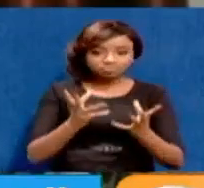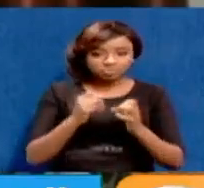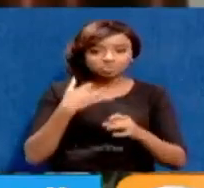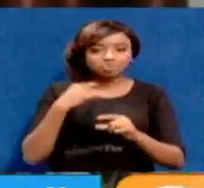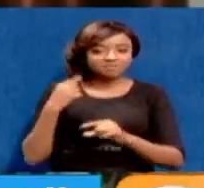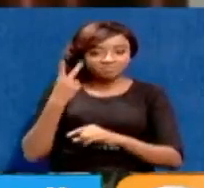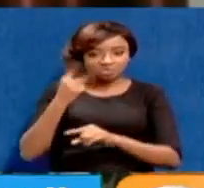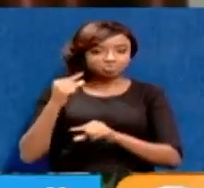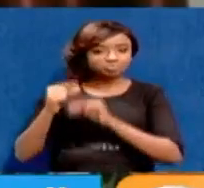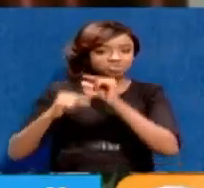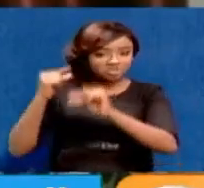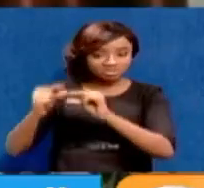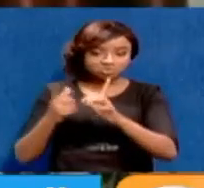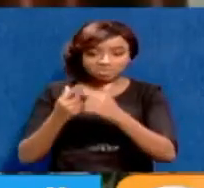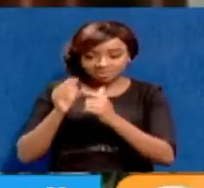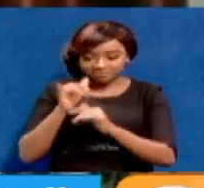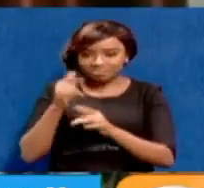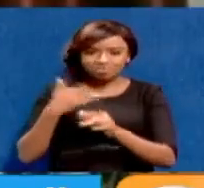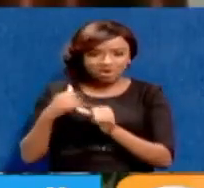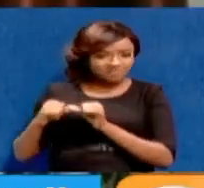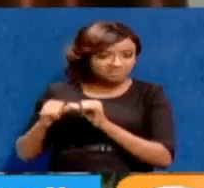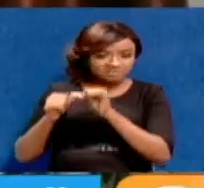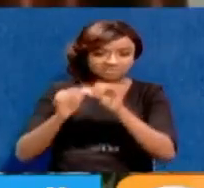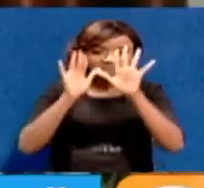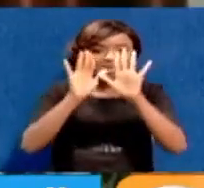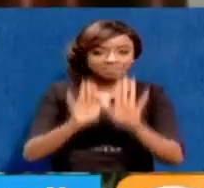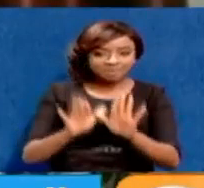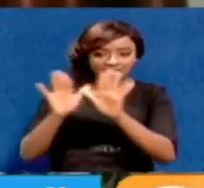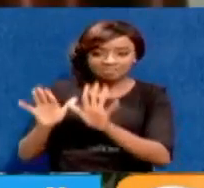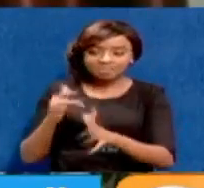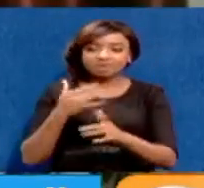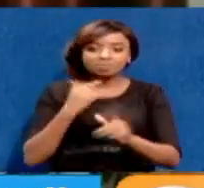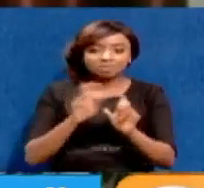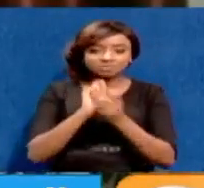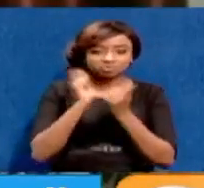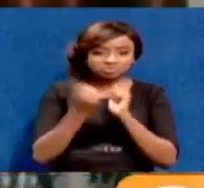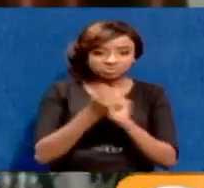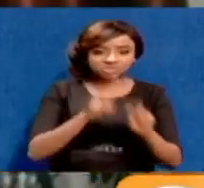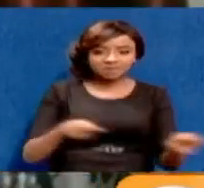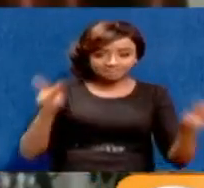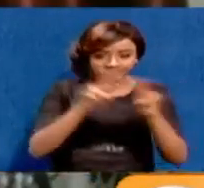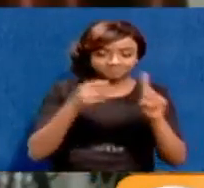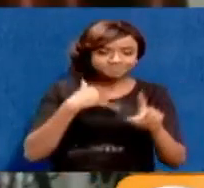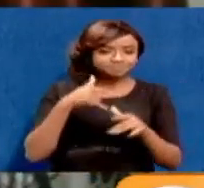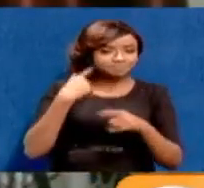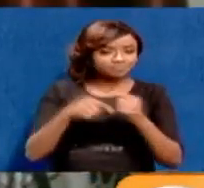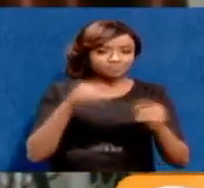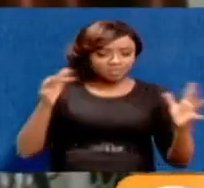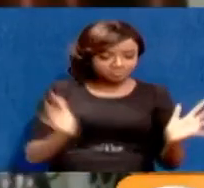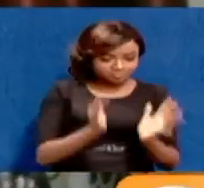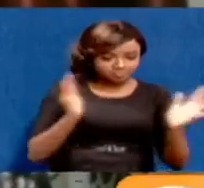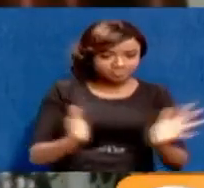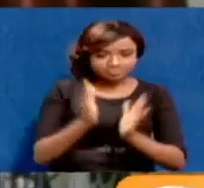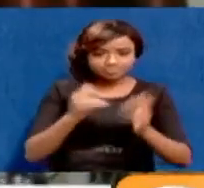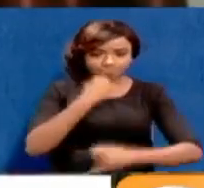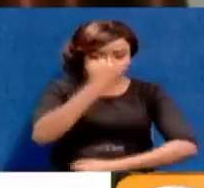2 generations where you have a sustained campaign of changing the values, where you have a sustained campaign of